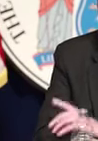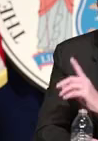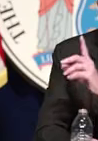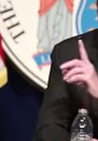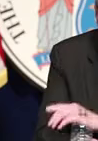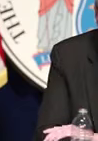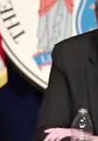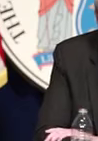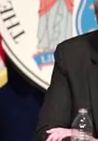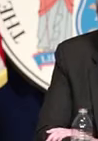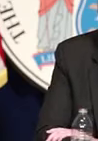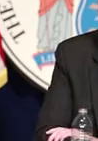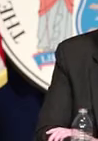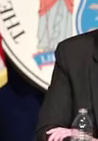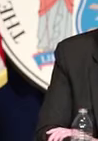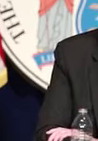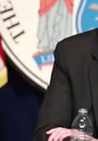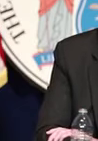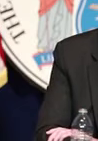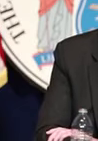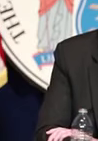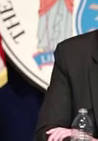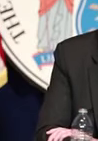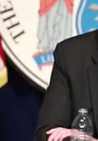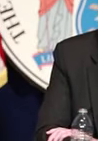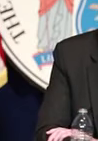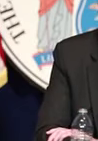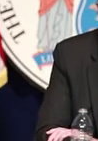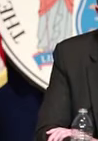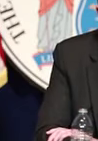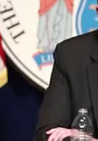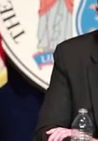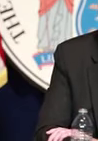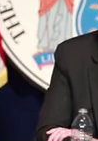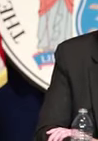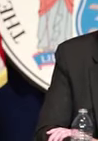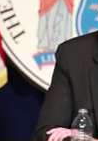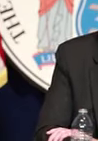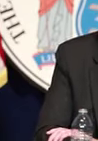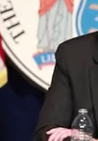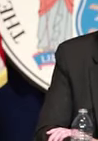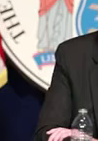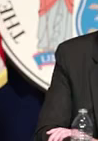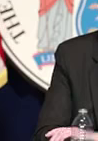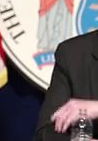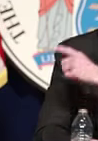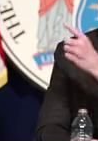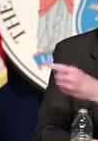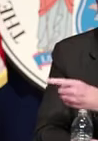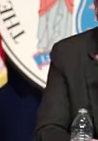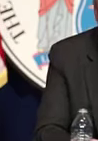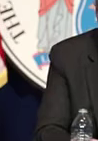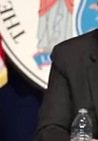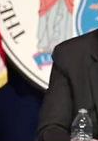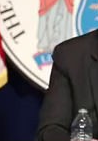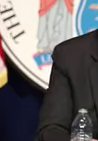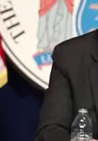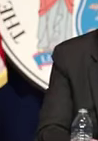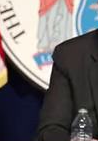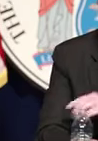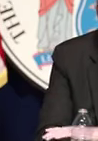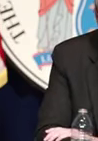for both visitors and health workers to open today. Weather permitting, it will open 8 a.m. on Wednesday for